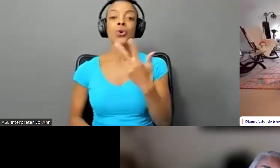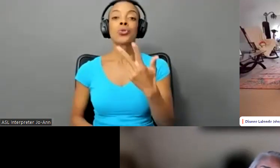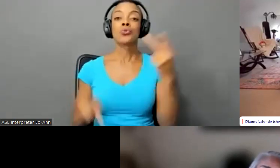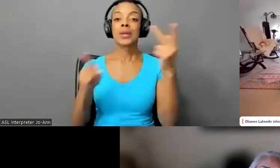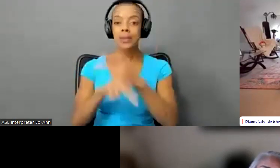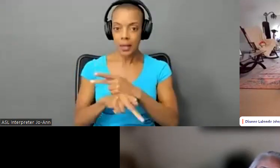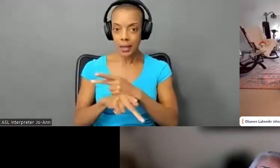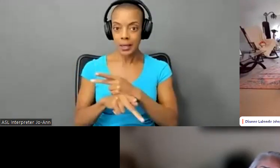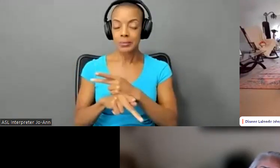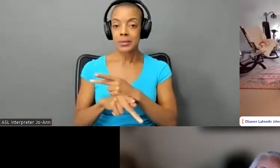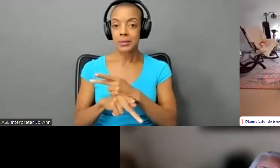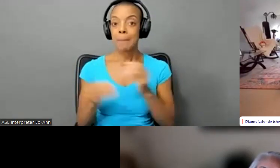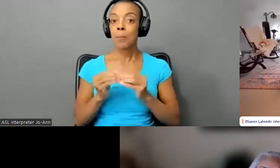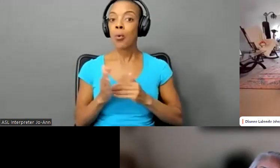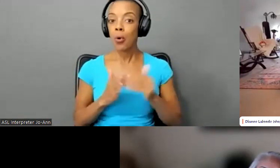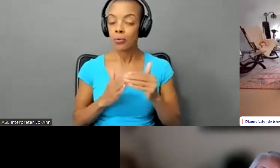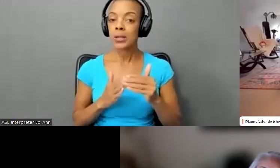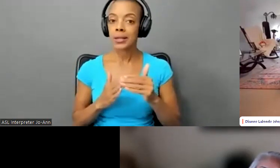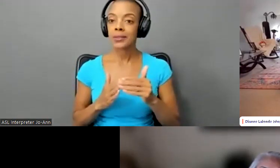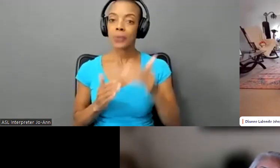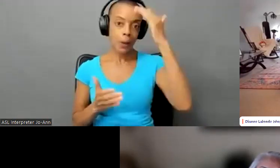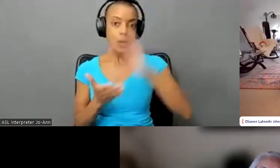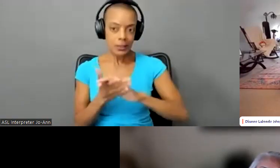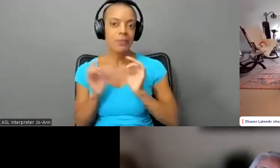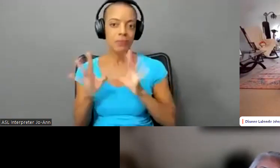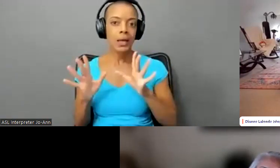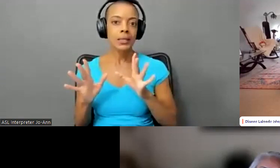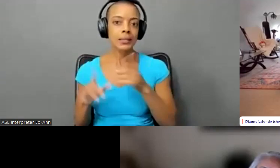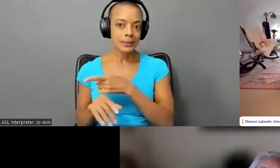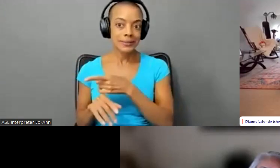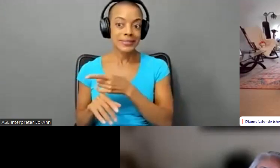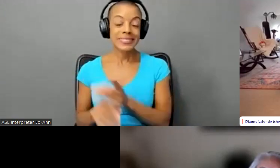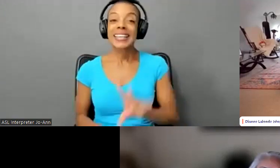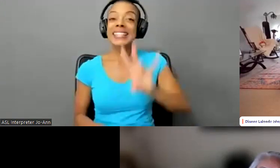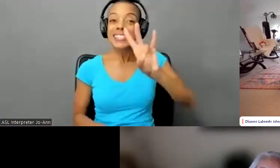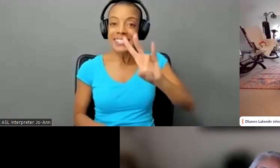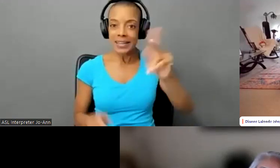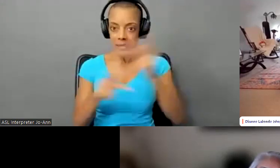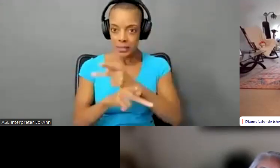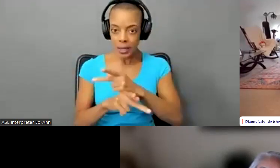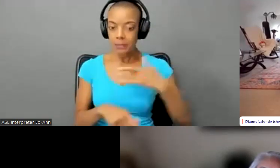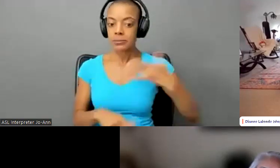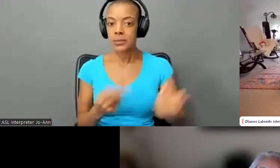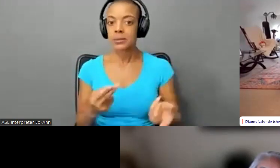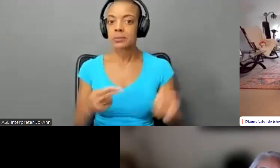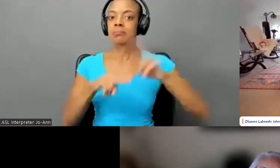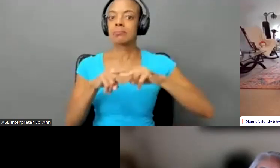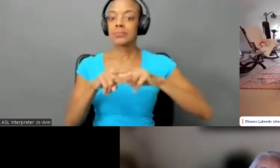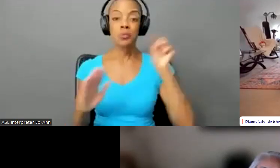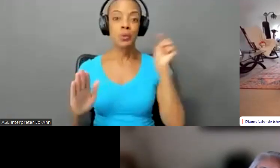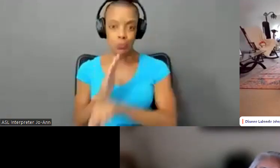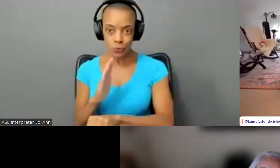spousal violence perpetrated against them. They're 7 times more likely to be murdered than non-Indigenous